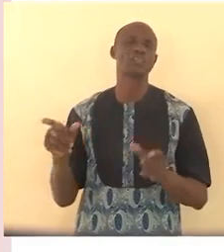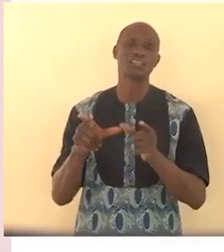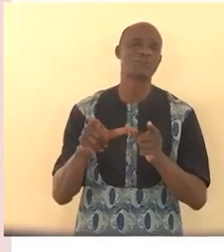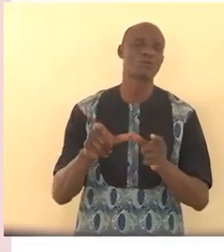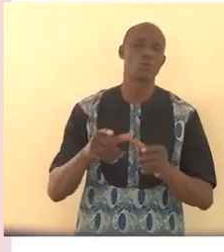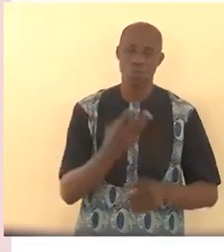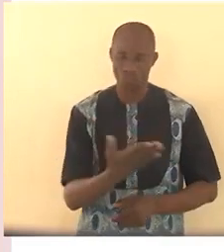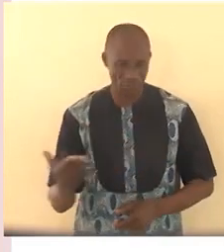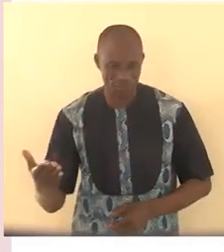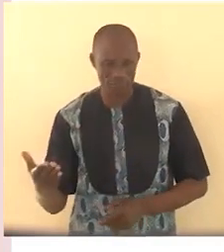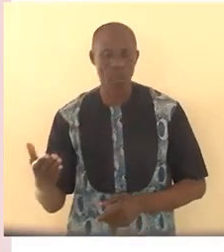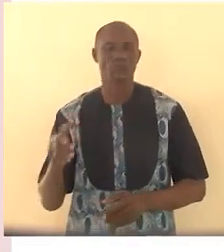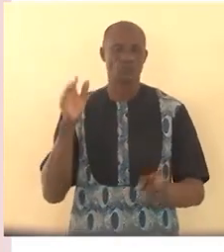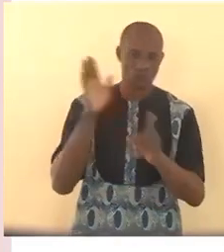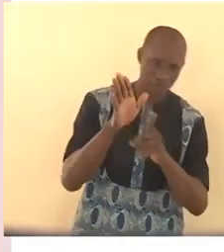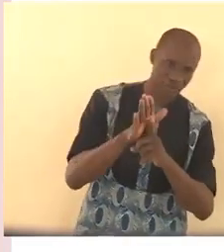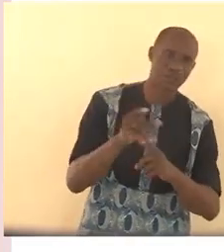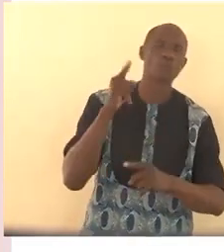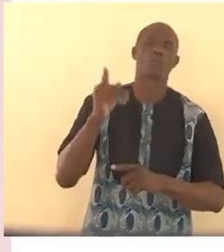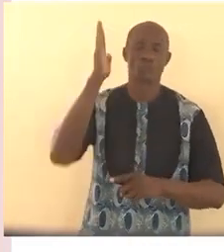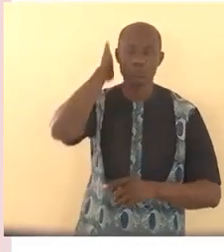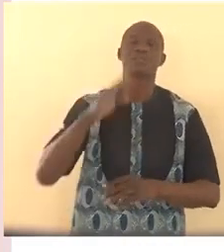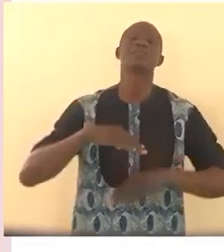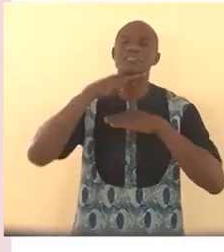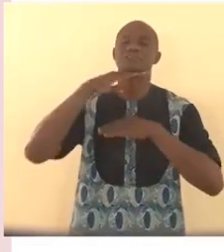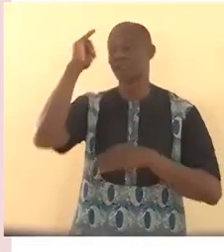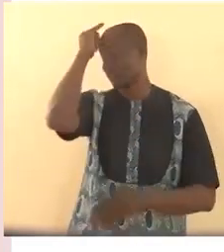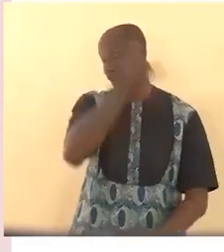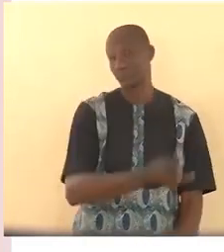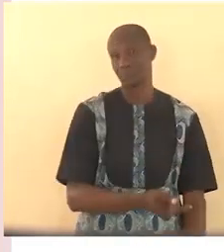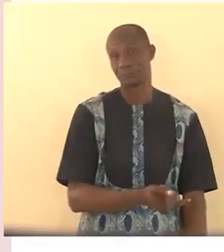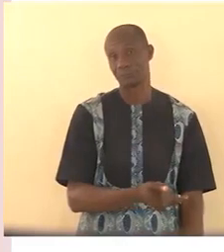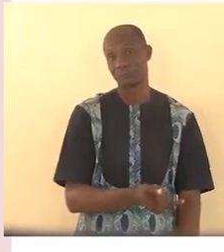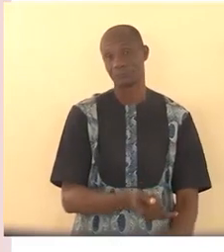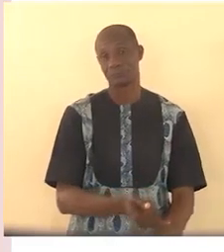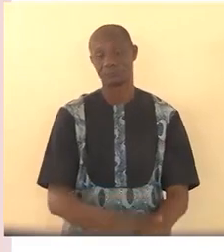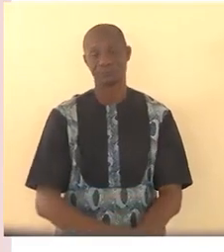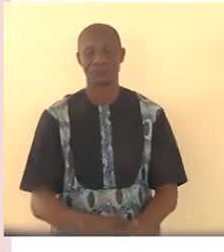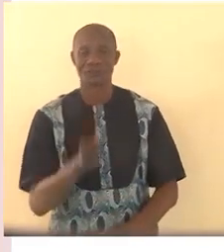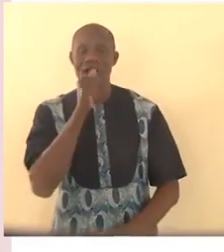and power or fame and prestige will satisfy a fool.